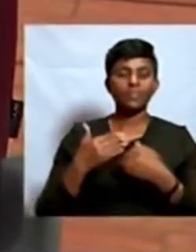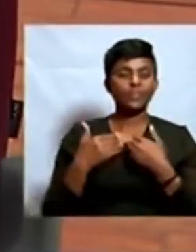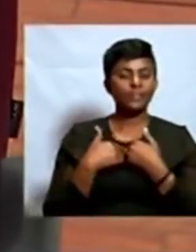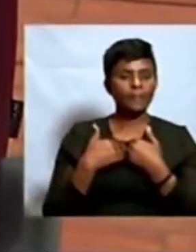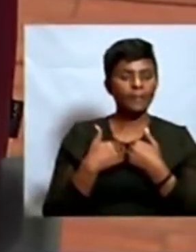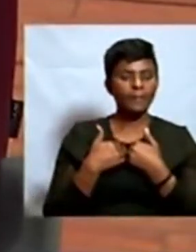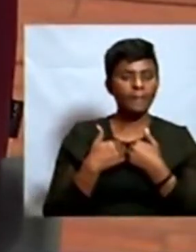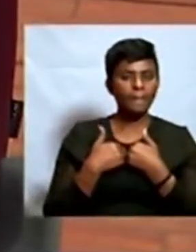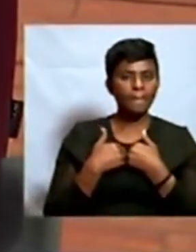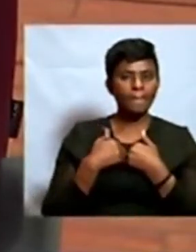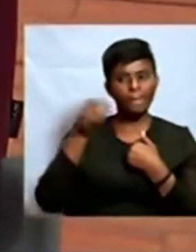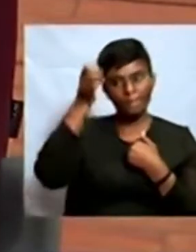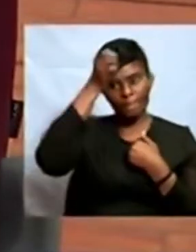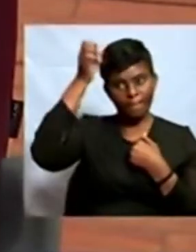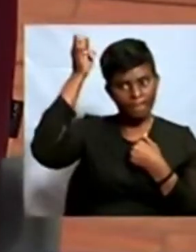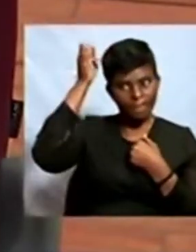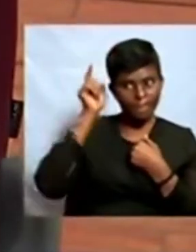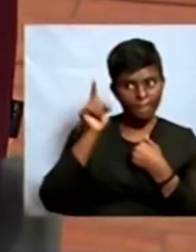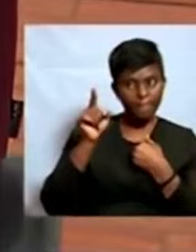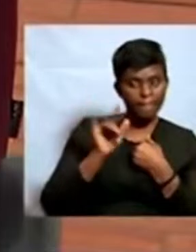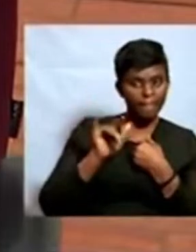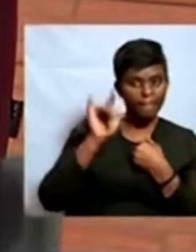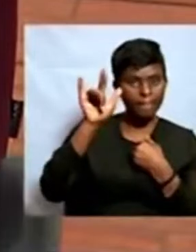has Ethiopian Airways